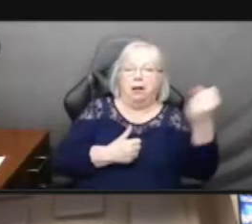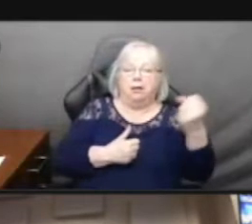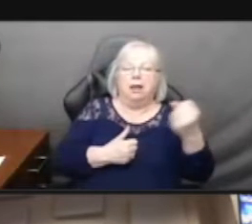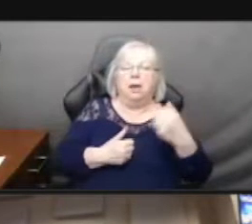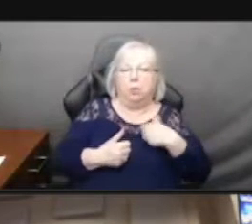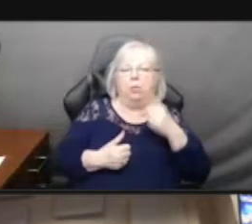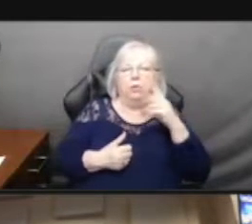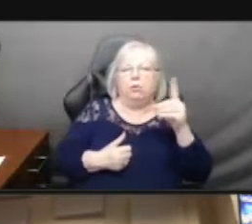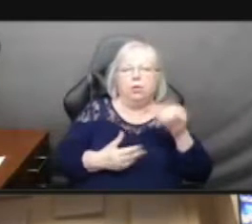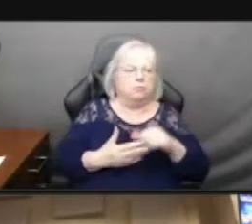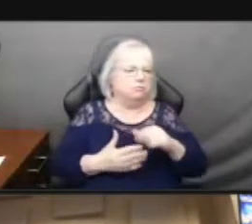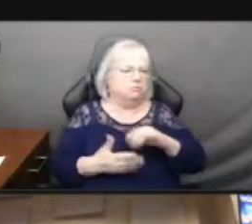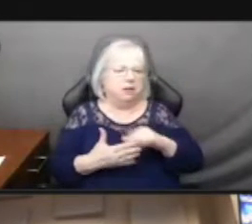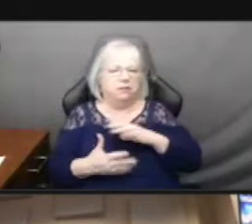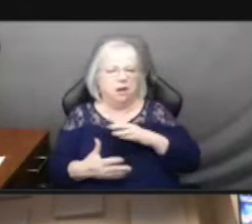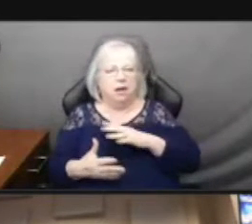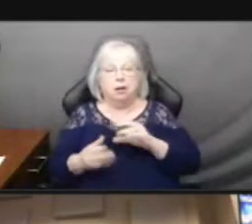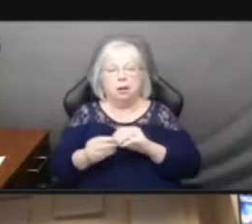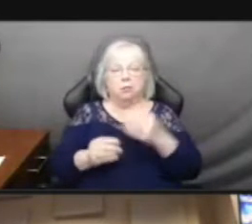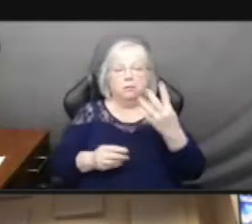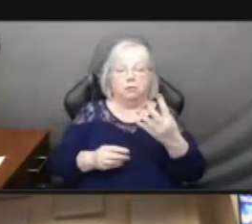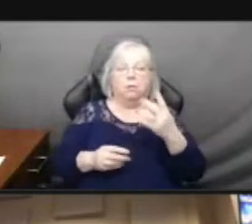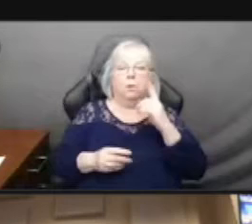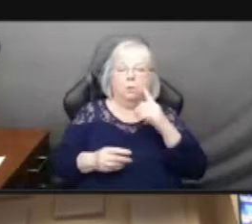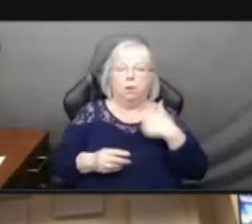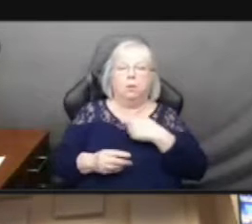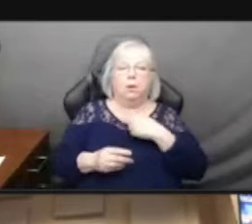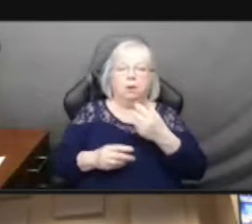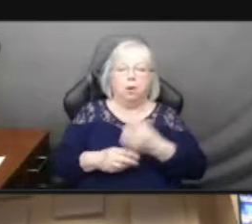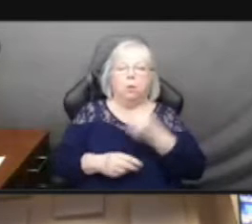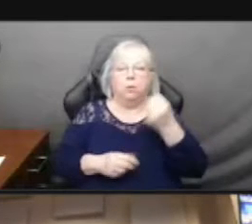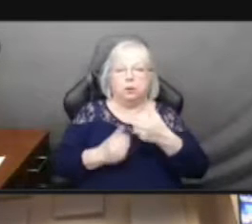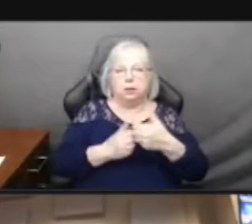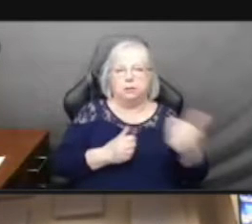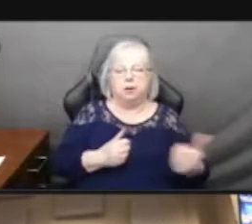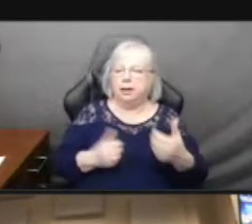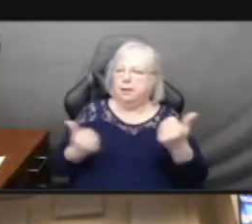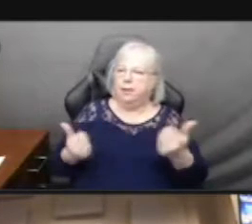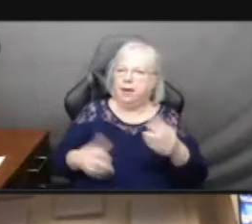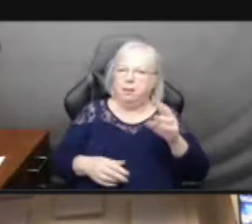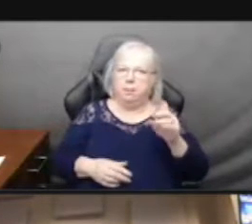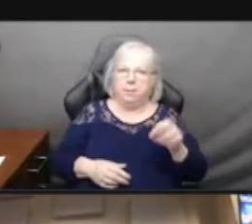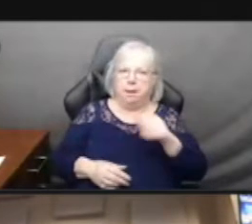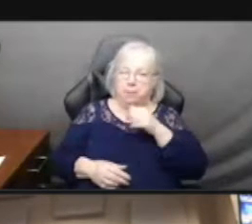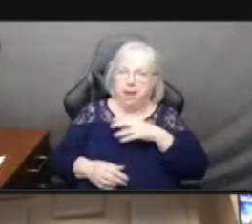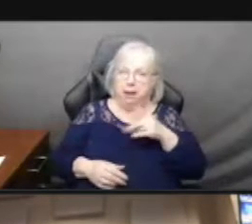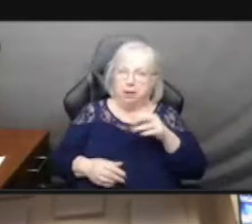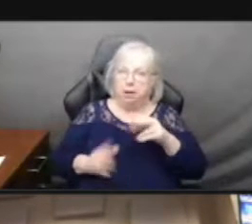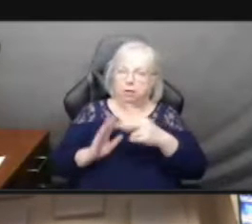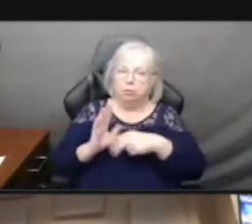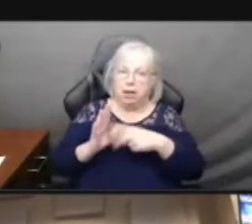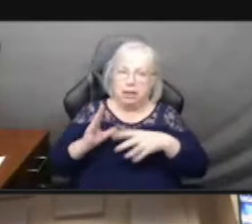Item number 4 will be held separately. Madam Clerk, if you would, please read the consent agenda.